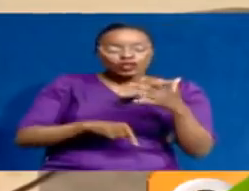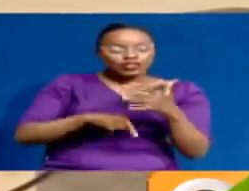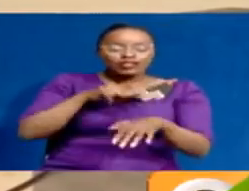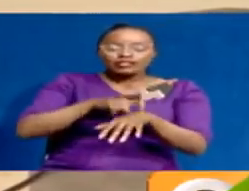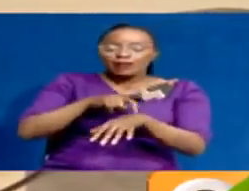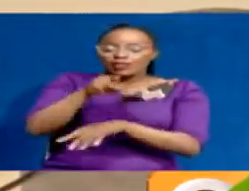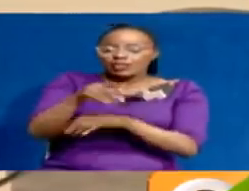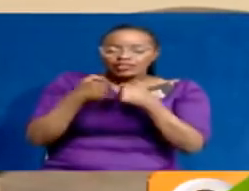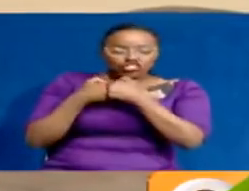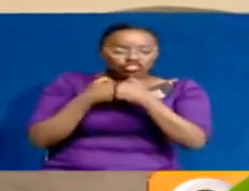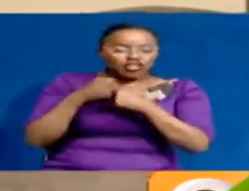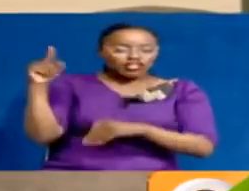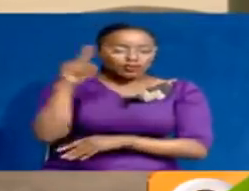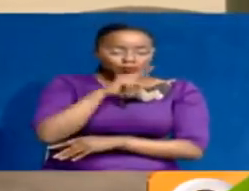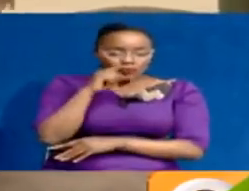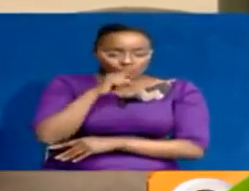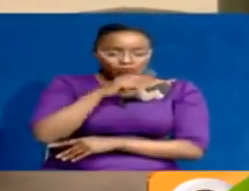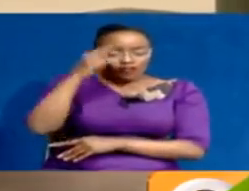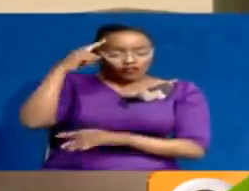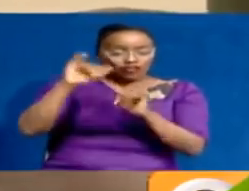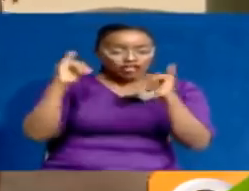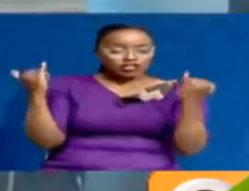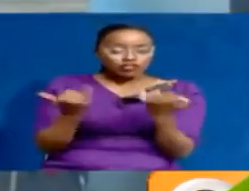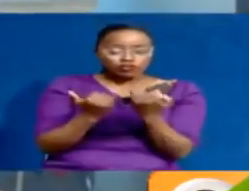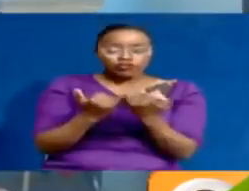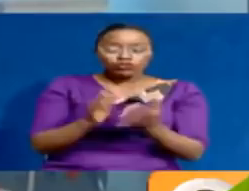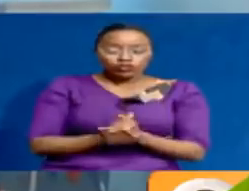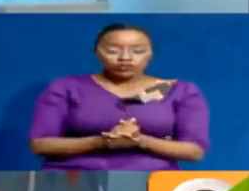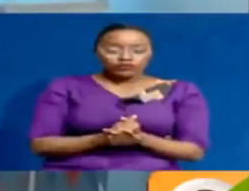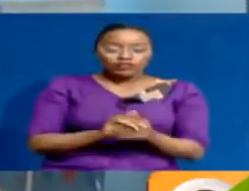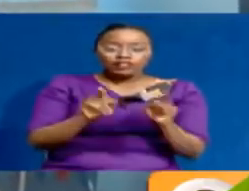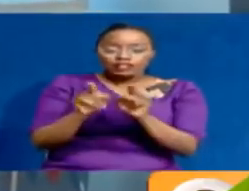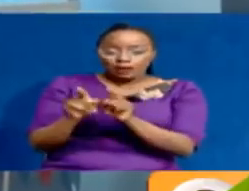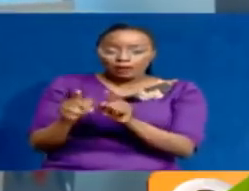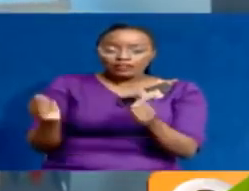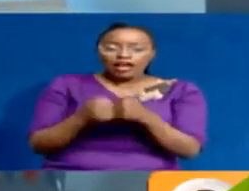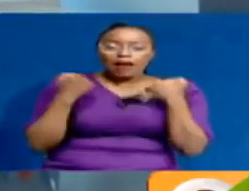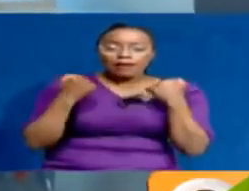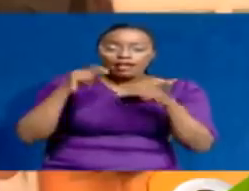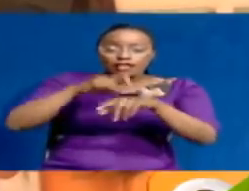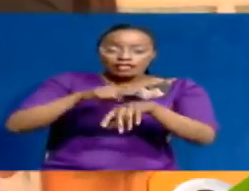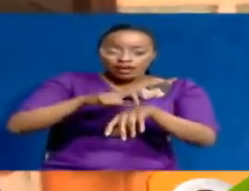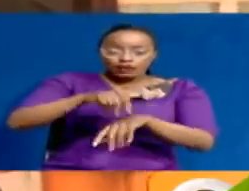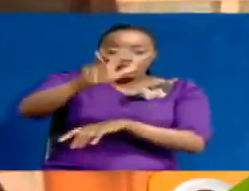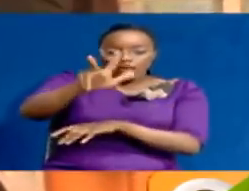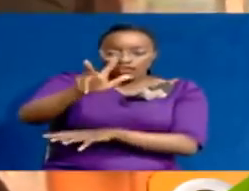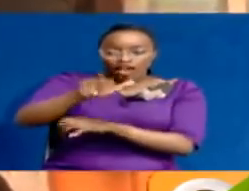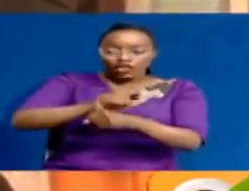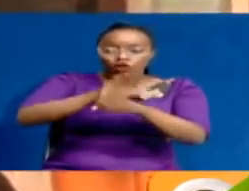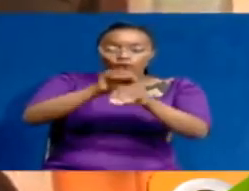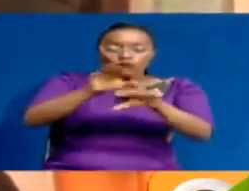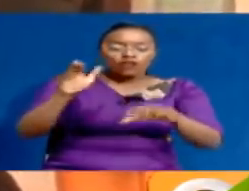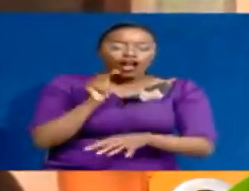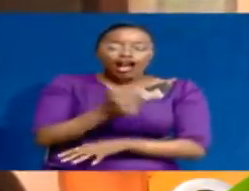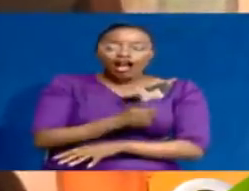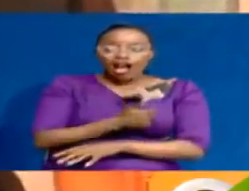has been the most challenging season for the institution yet. But we got to a point during the third wave when we are